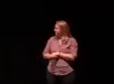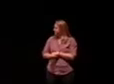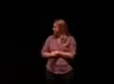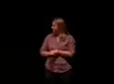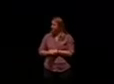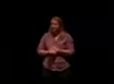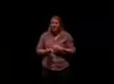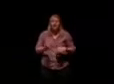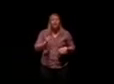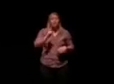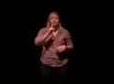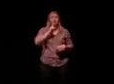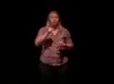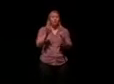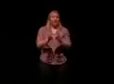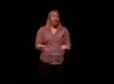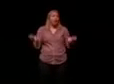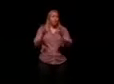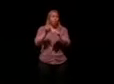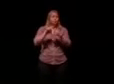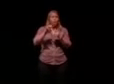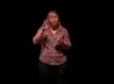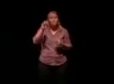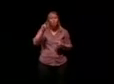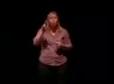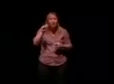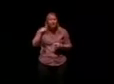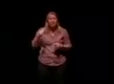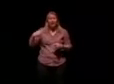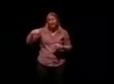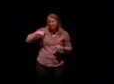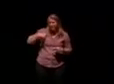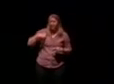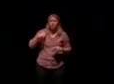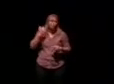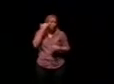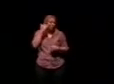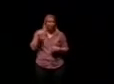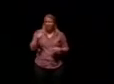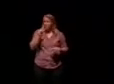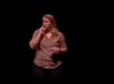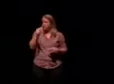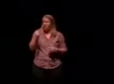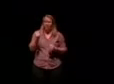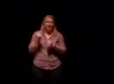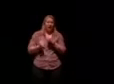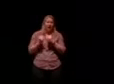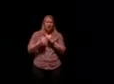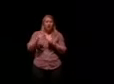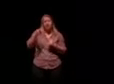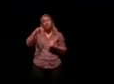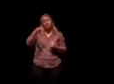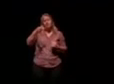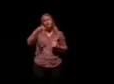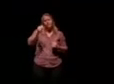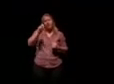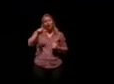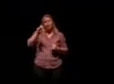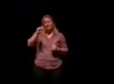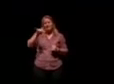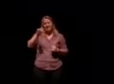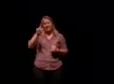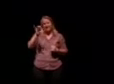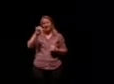It's really important to Marcos and me to let everyone know that this is not the end of Panel Syndicate. We're going to have more creators this year, more